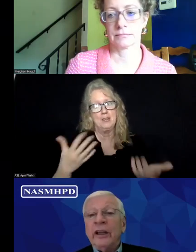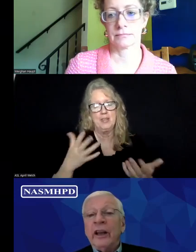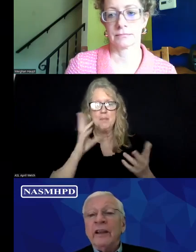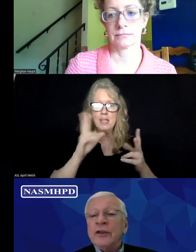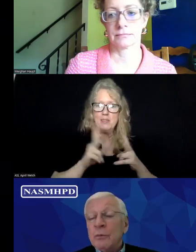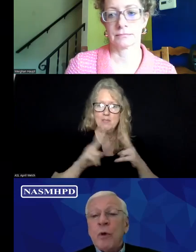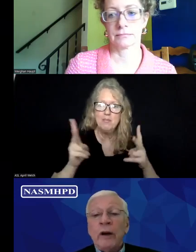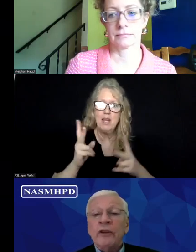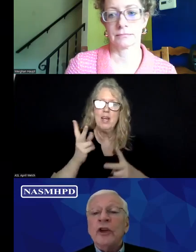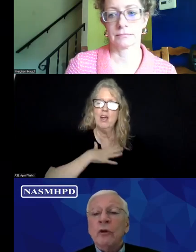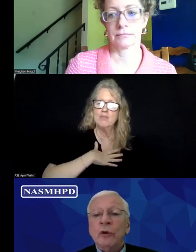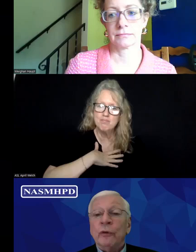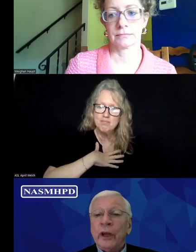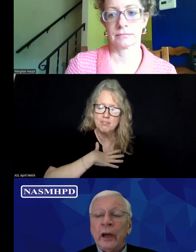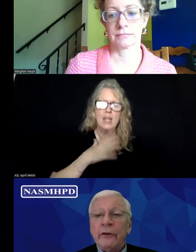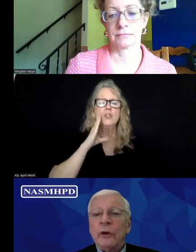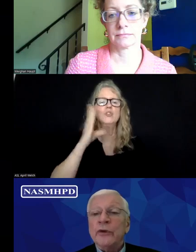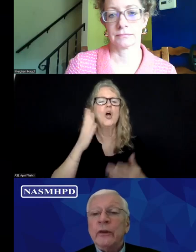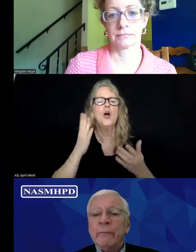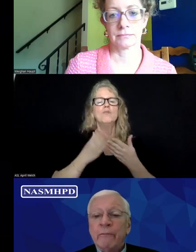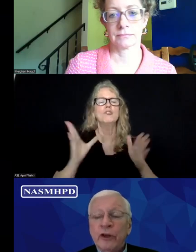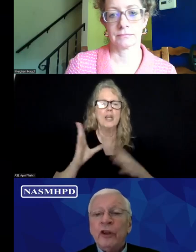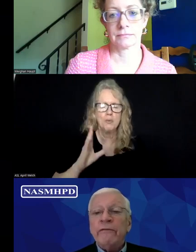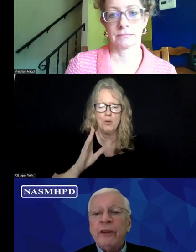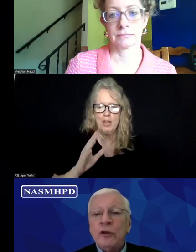very heartening. And I think it's part of a general move we have in